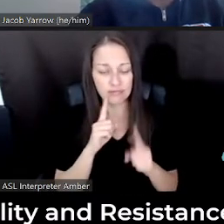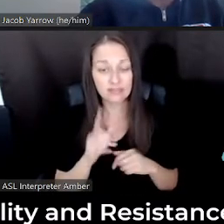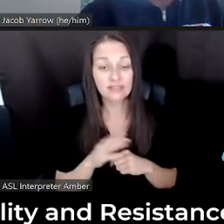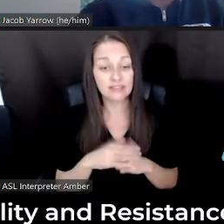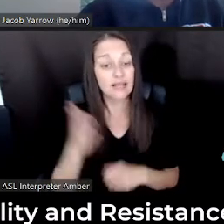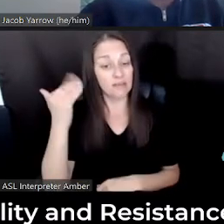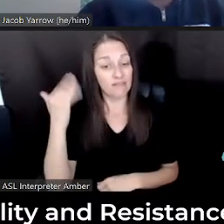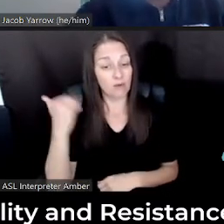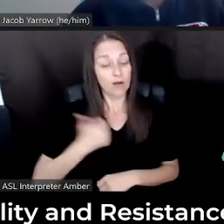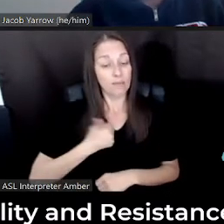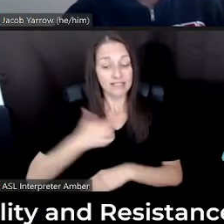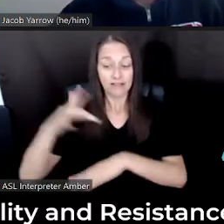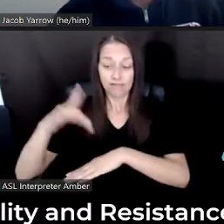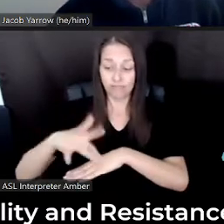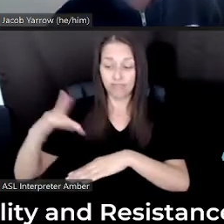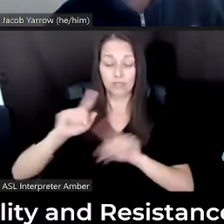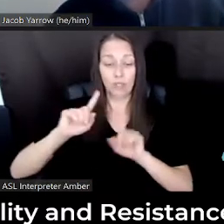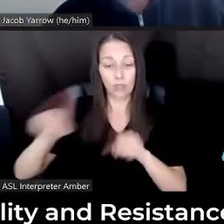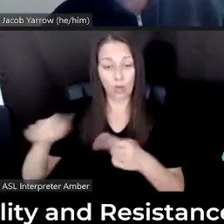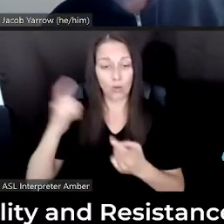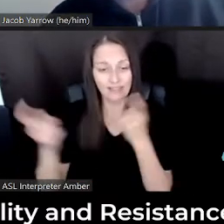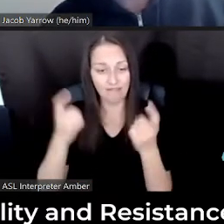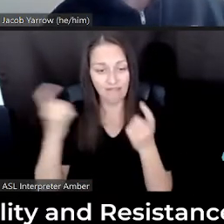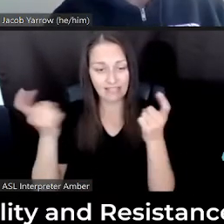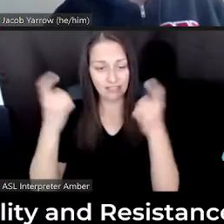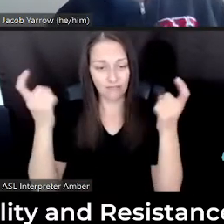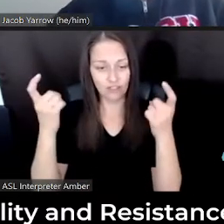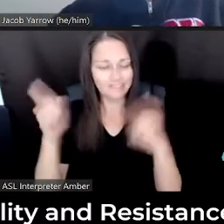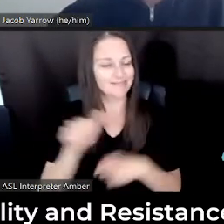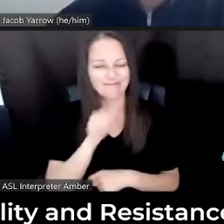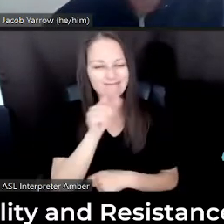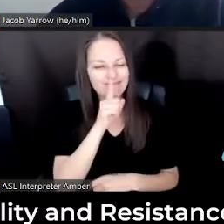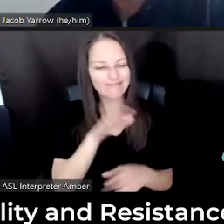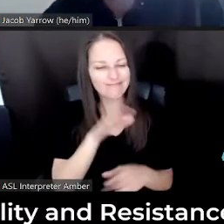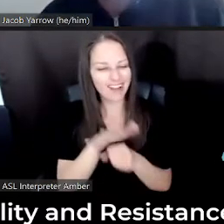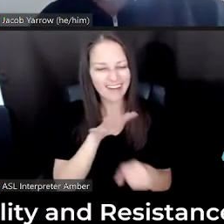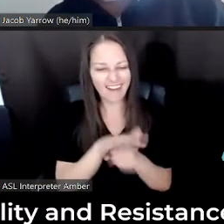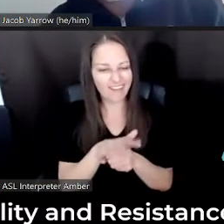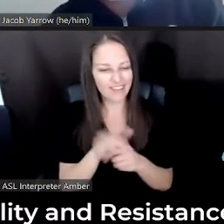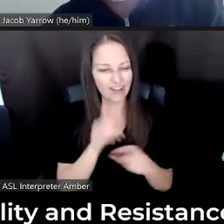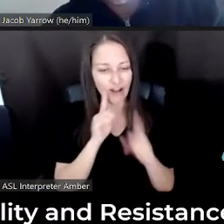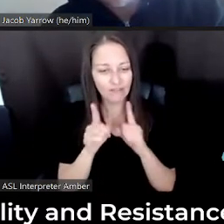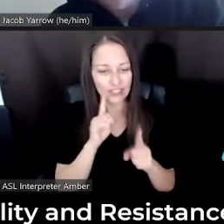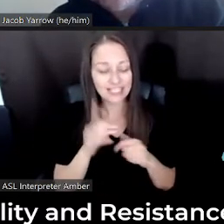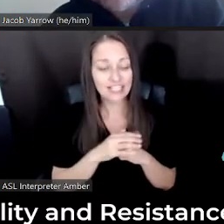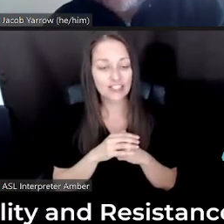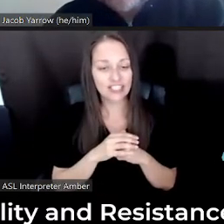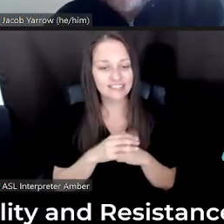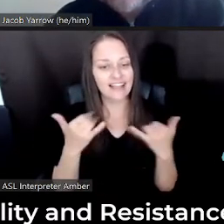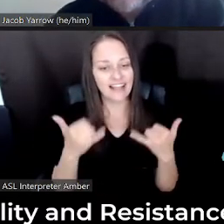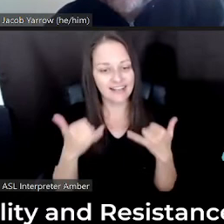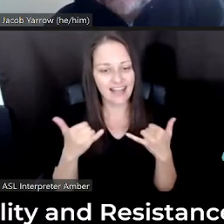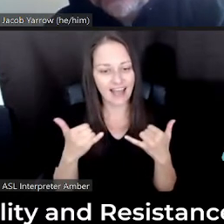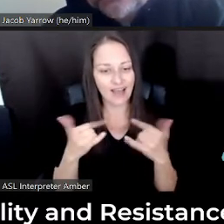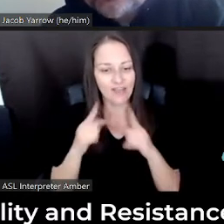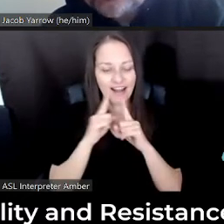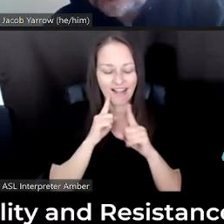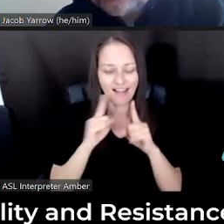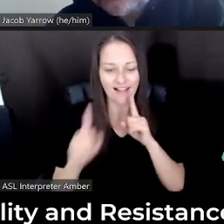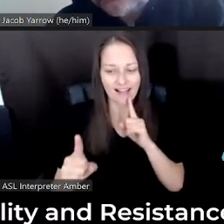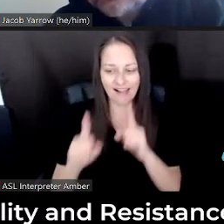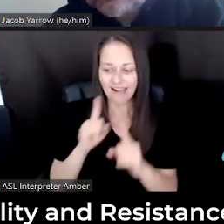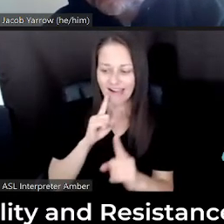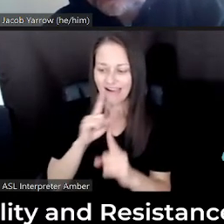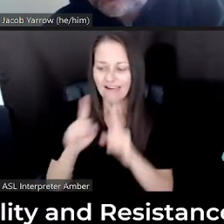doing previously, there wasn't really enough conversation. And the dialogue itself has huge value right now because the